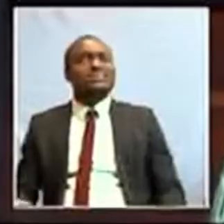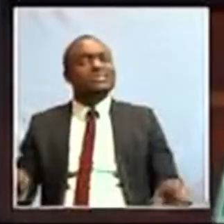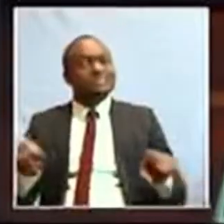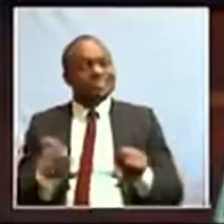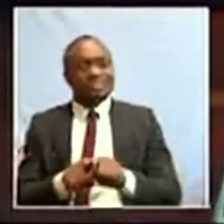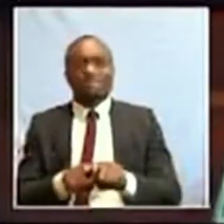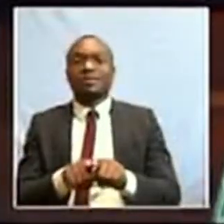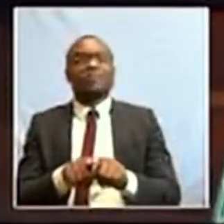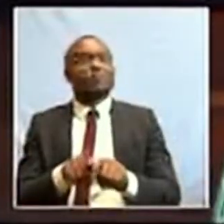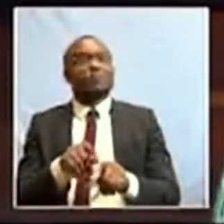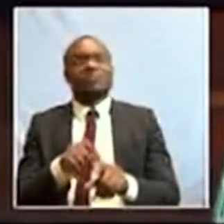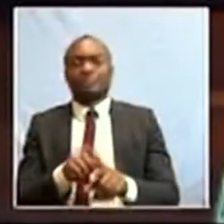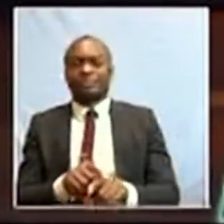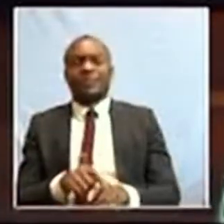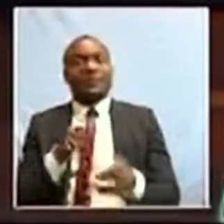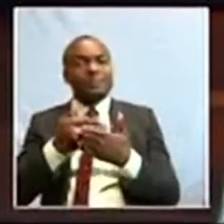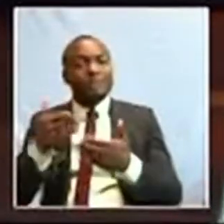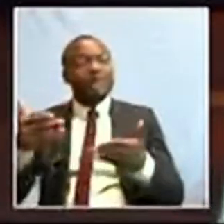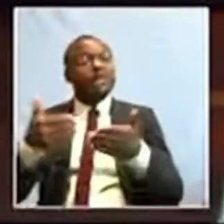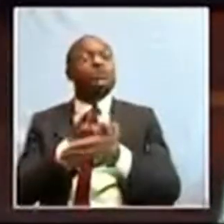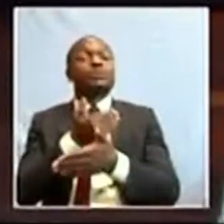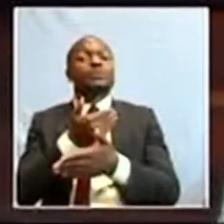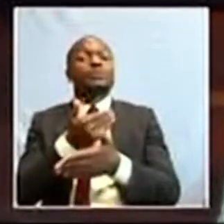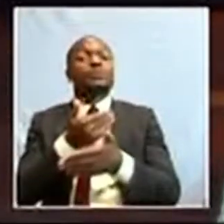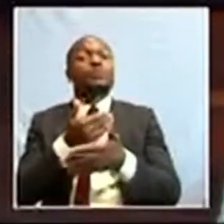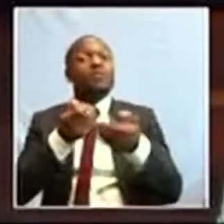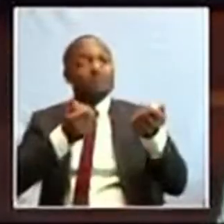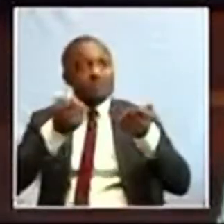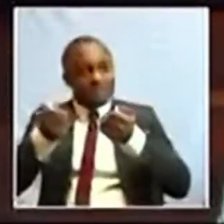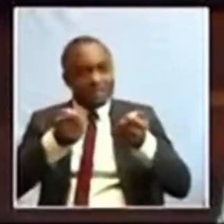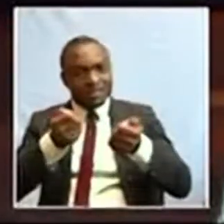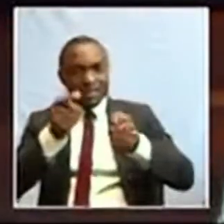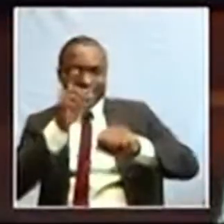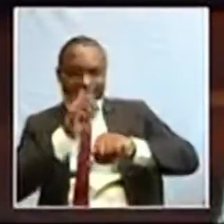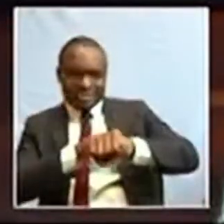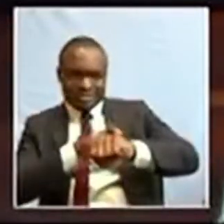vehicle. So I think at the time of